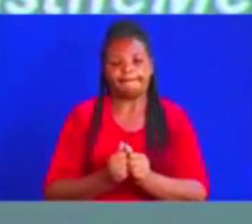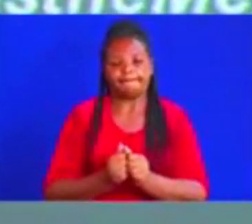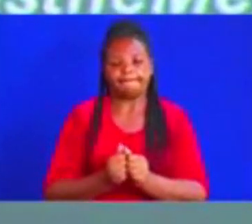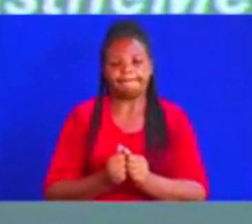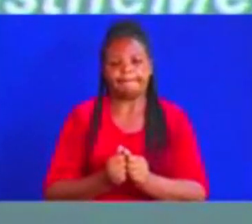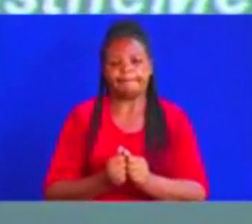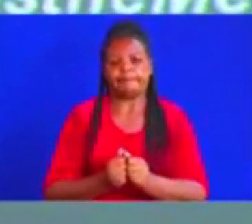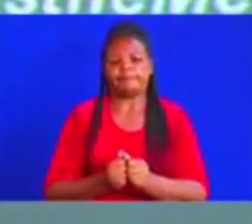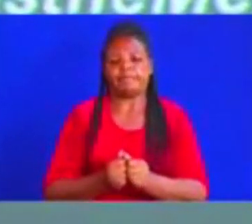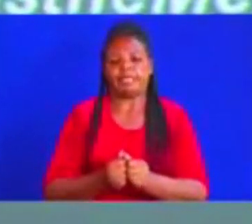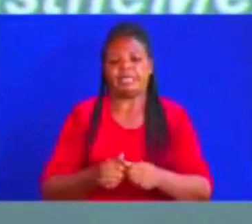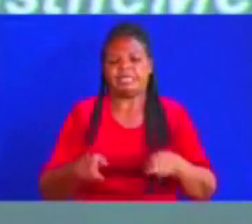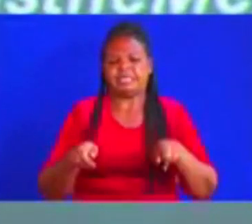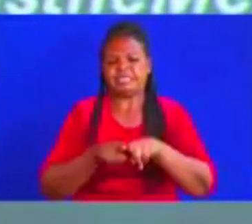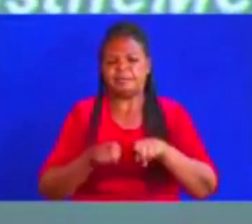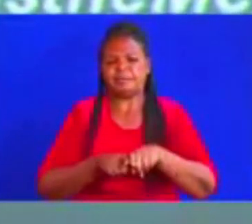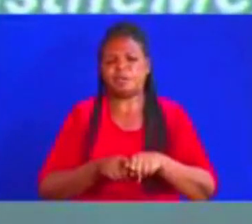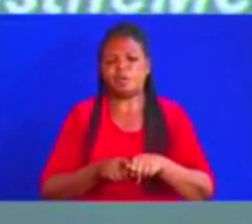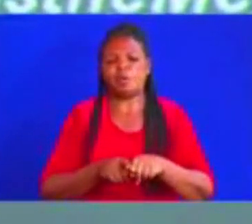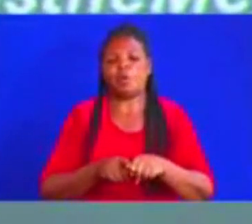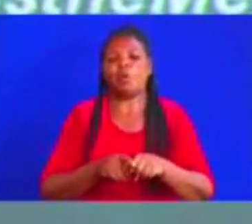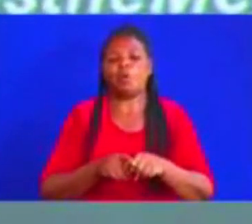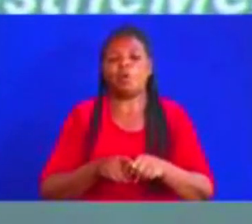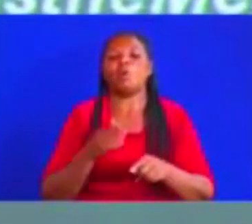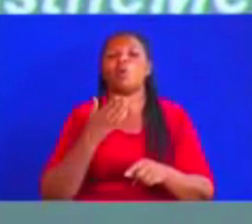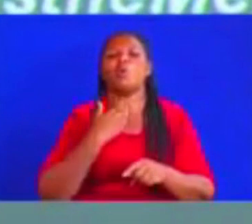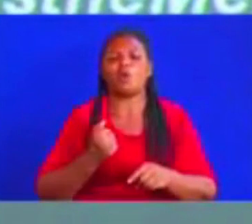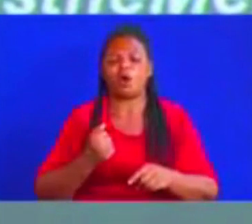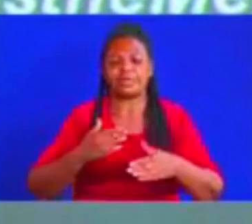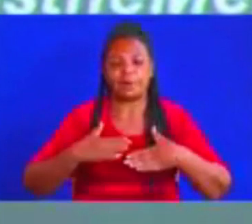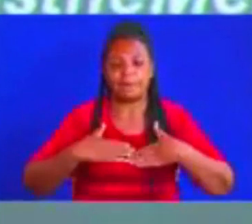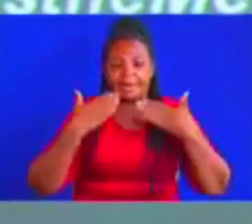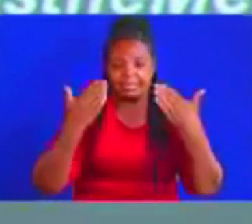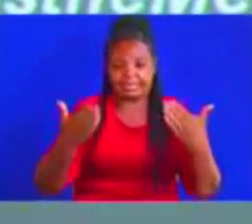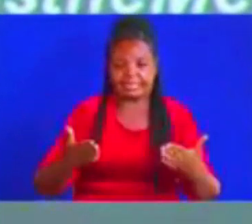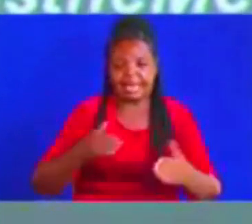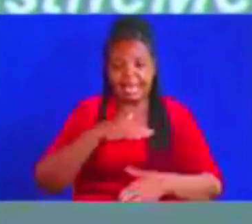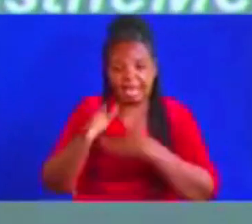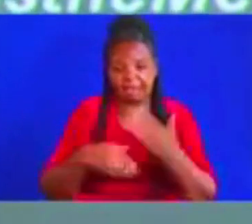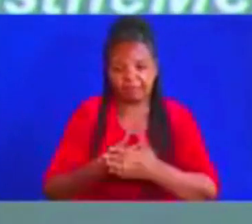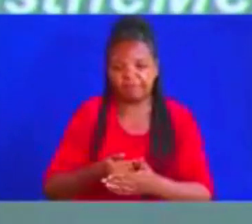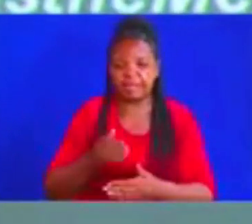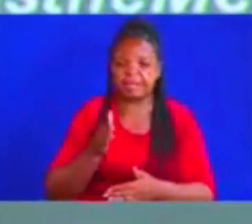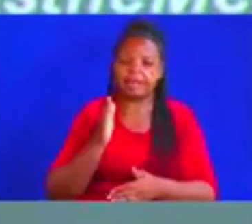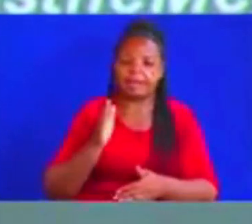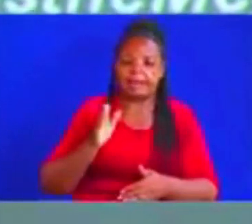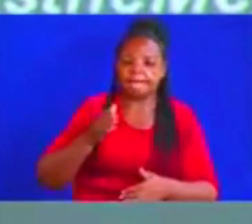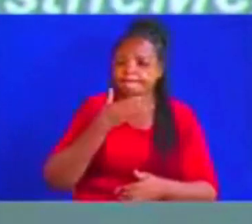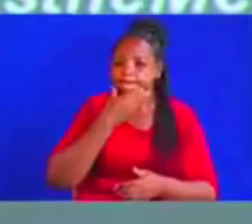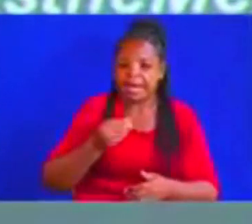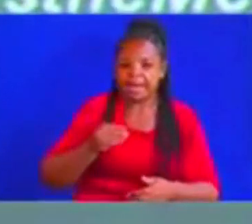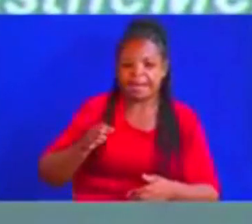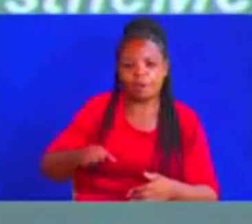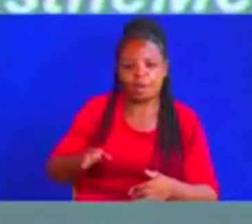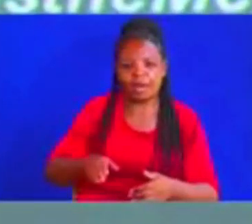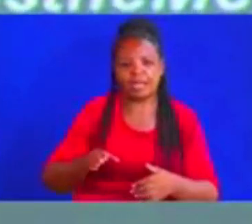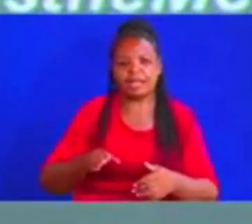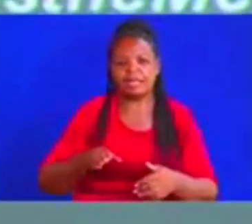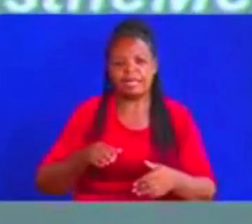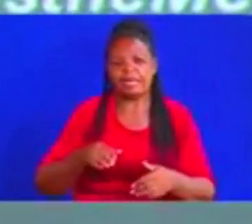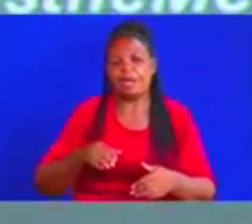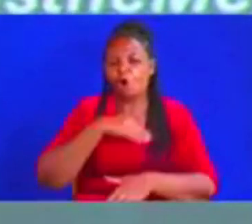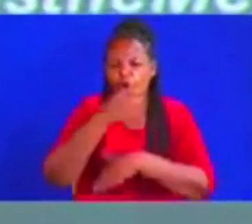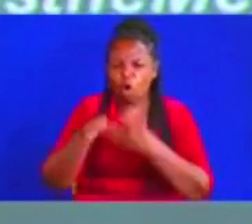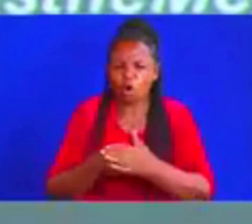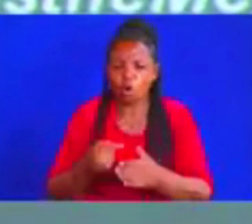I also want to appreciate every man, every woman of God, every resource person. May the Lord honor you in the name